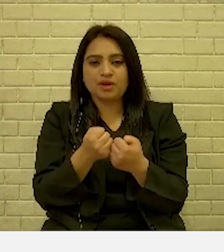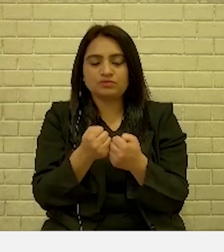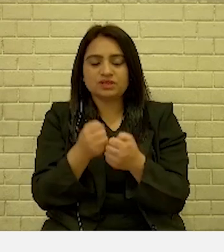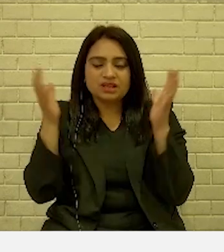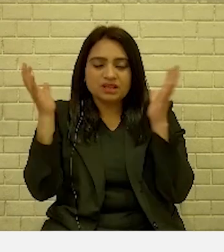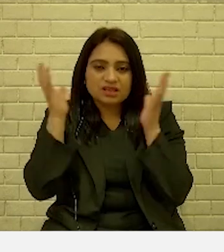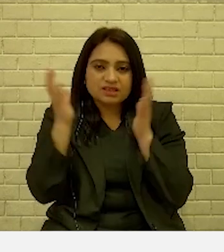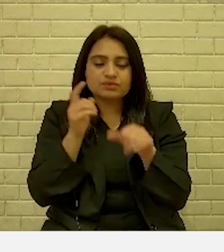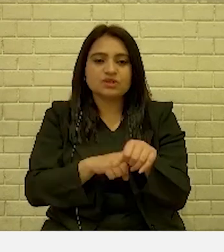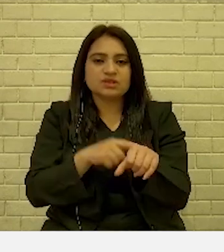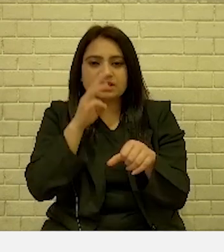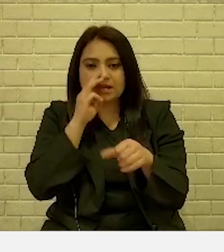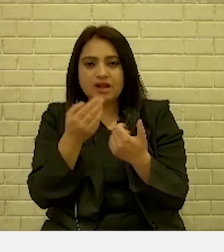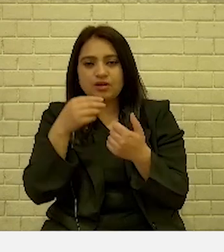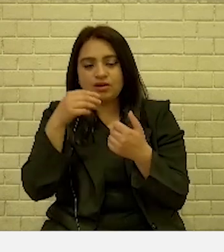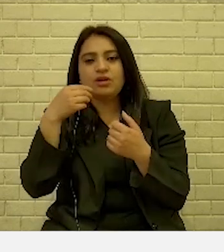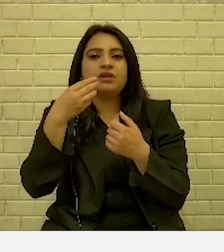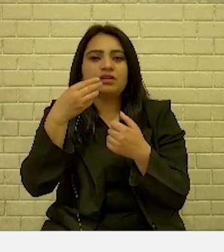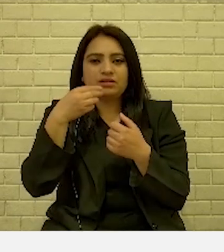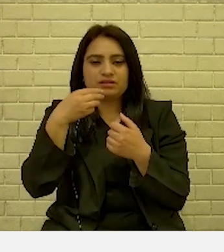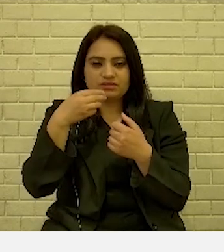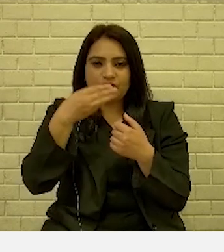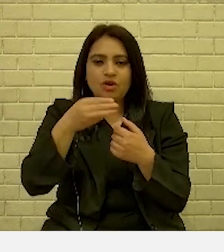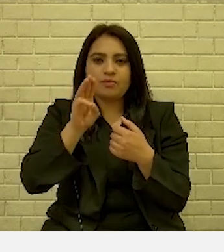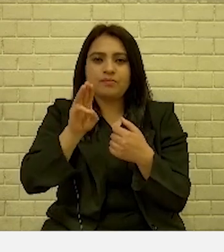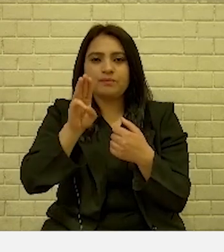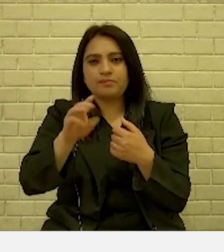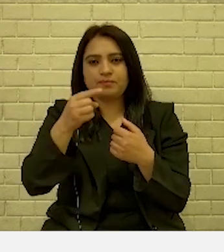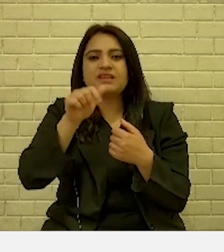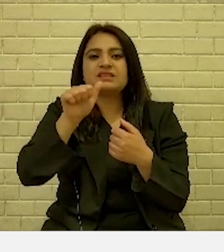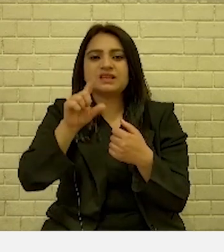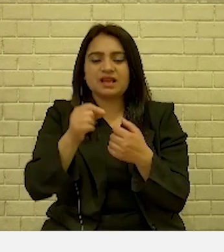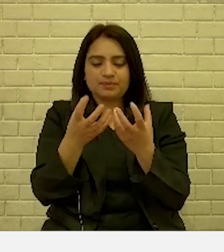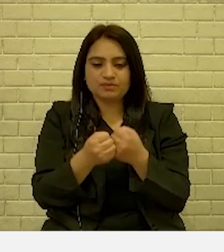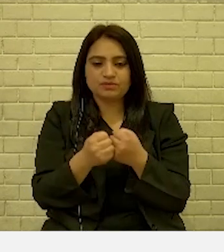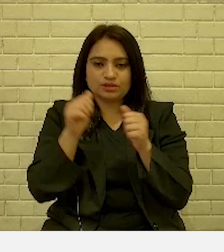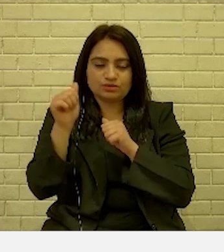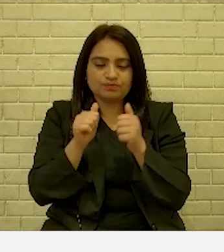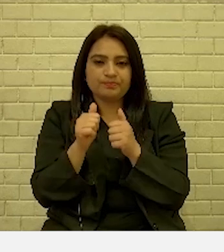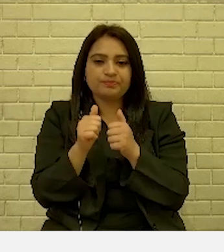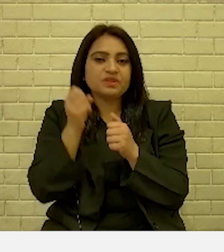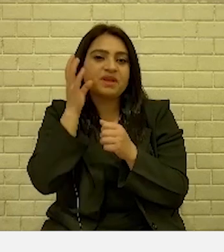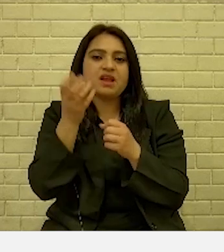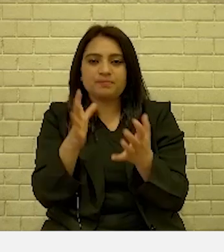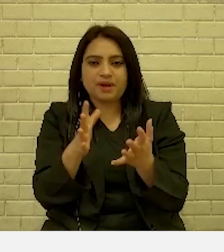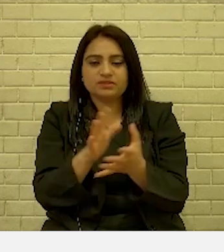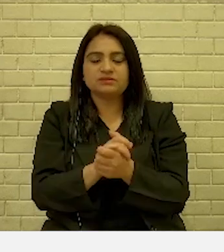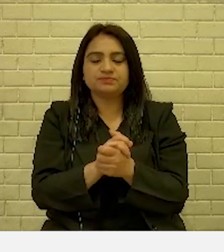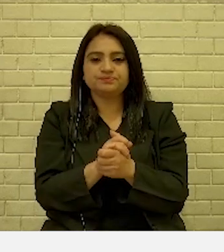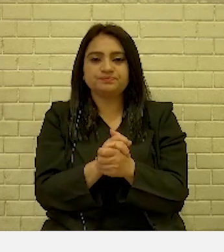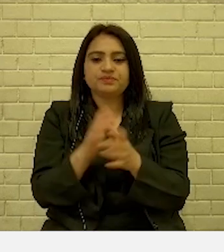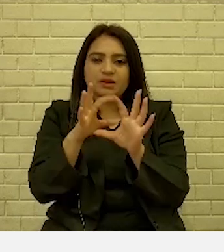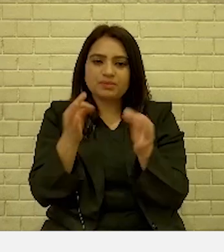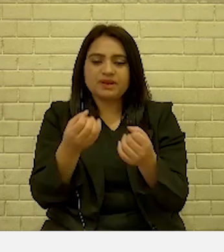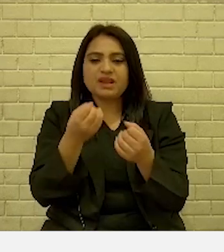that you found in the mornings. So in Ghamanja it is a combination of various critters and it is just explosion in your mouth, it's so flavorful,